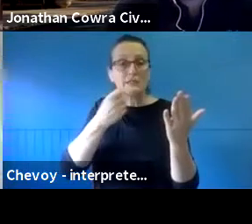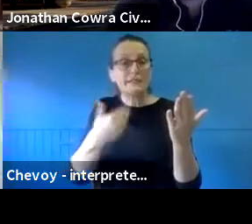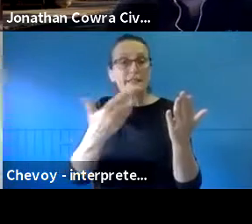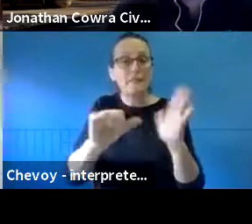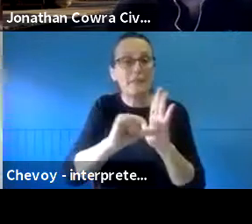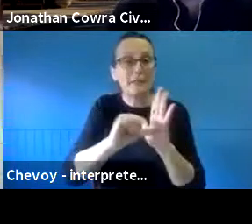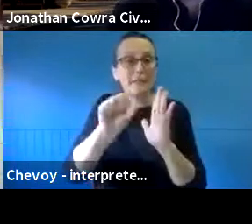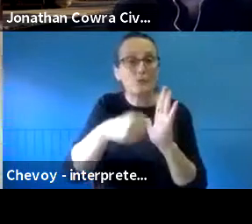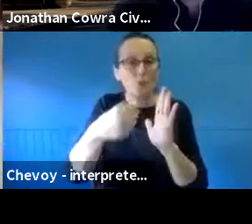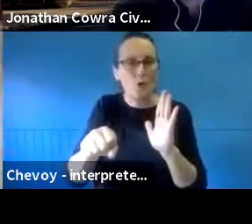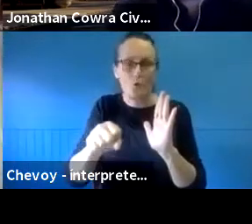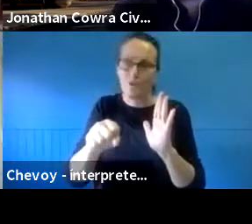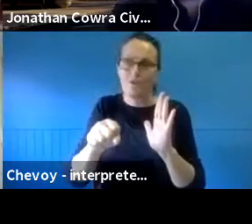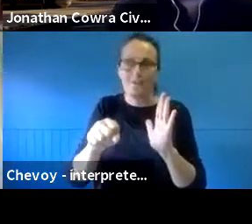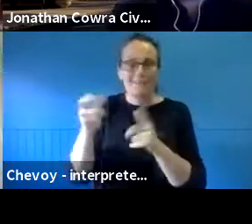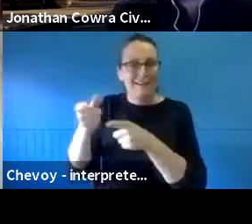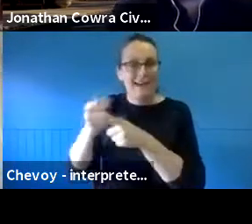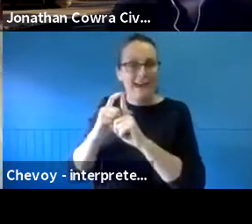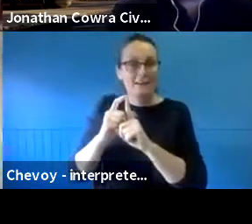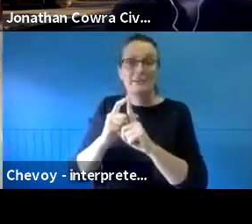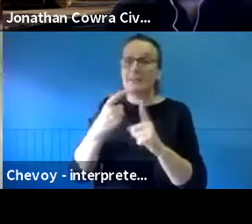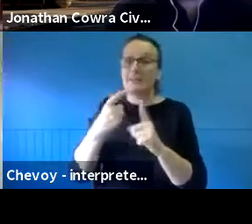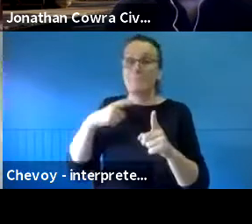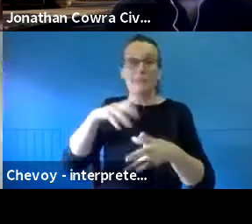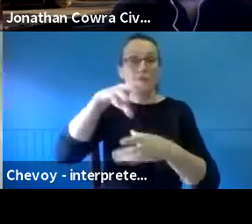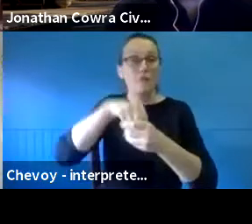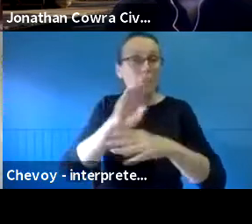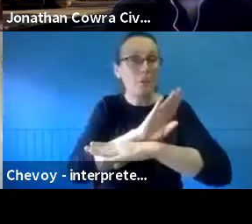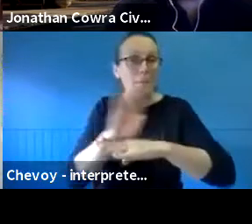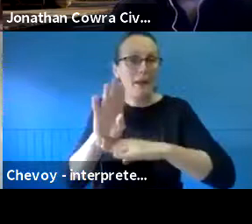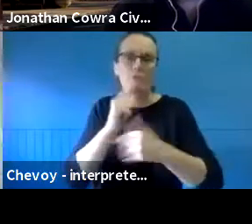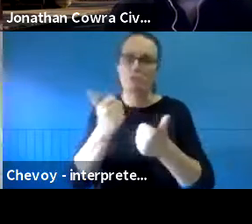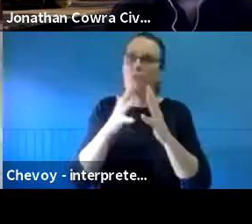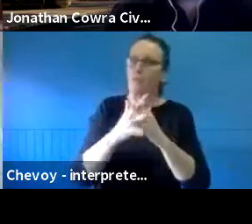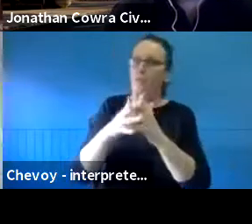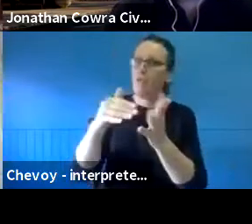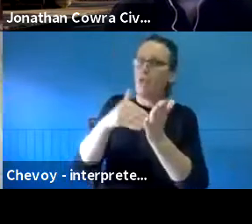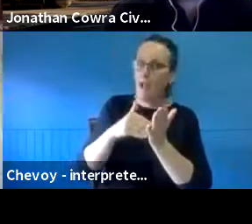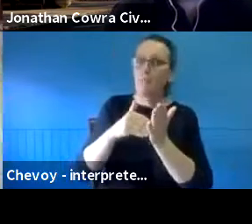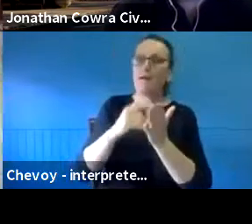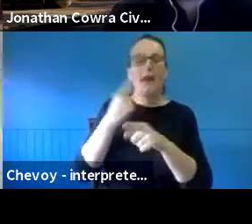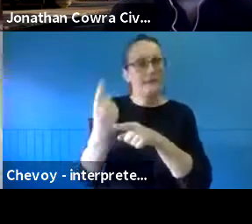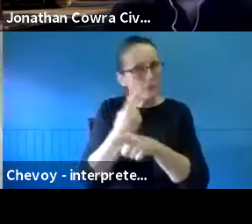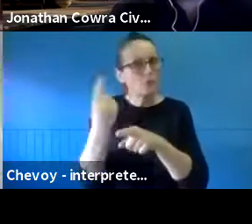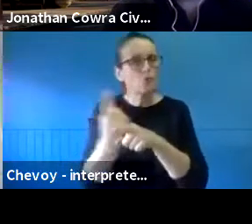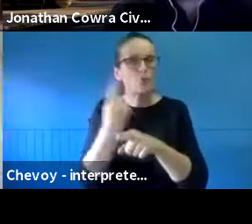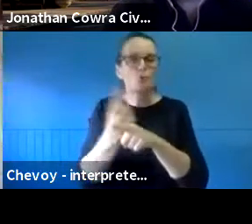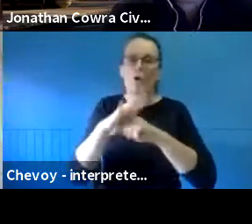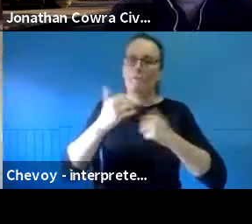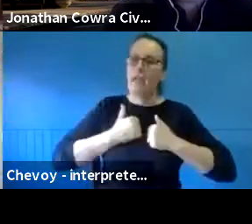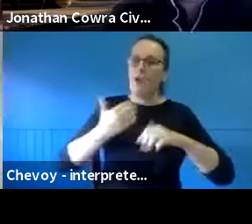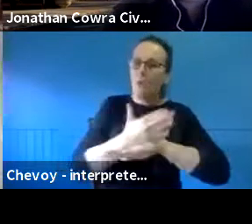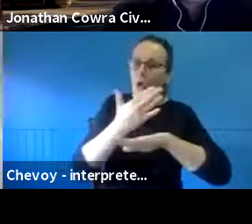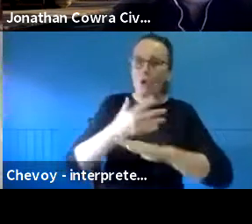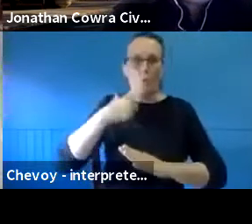Getting on these panels has actually been really helpful for that. And like, just kind of continuing to talk about what we do and why